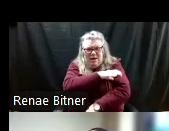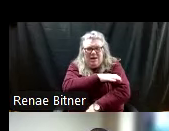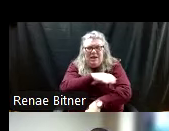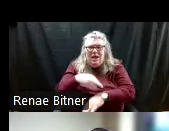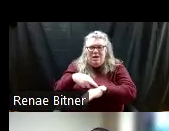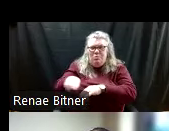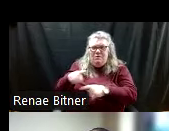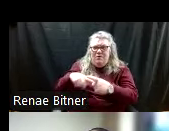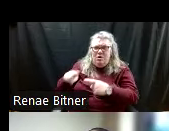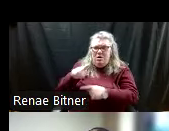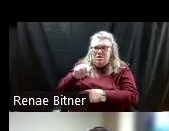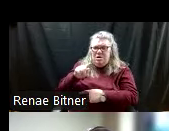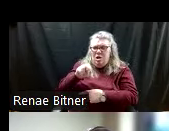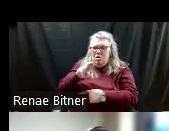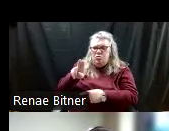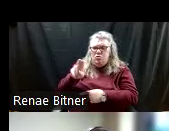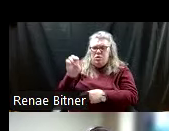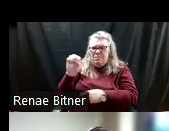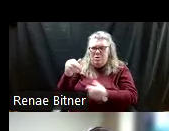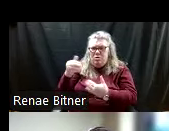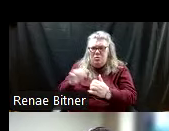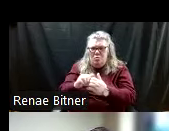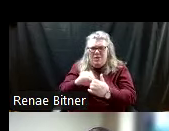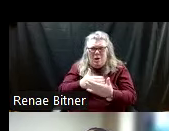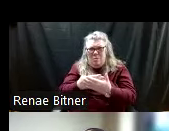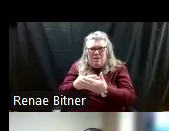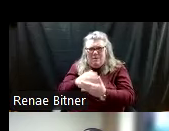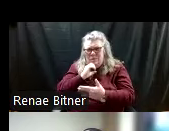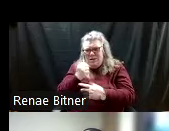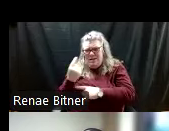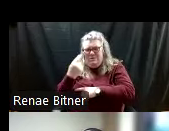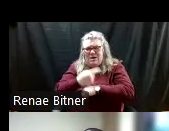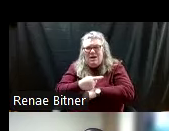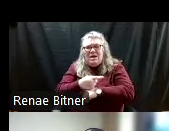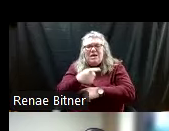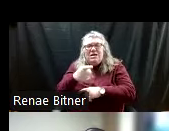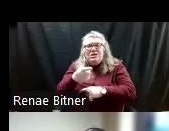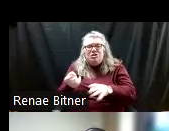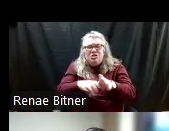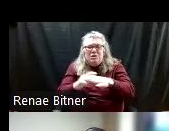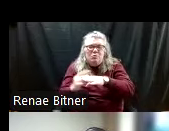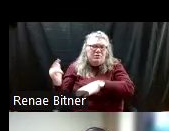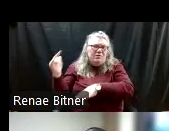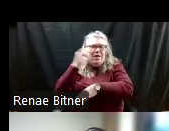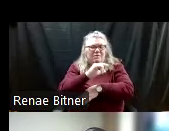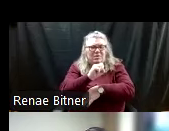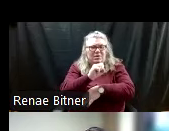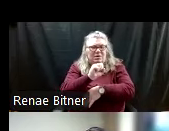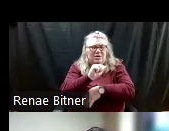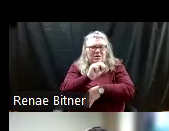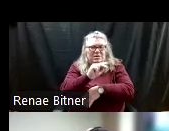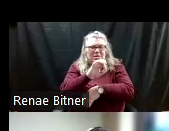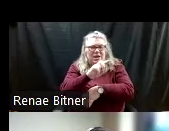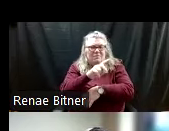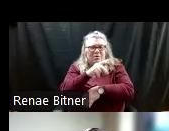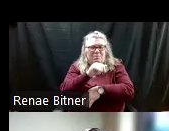Ultra emergency room with our 11-day-old baby. She was life flighted to Sanford PICU